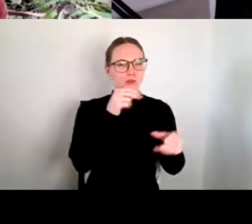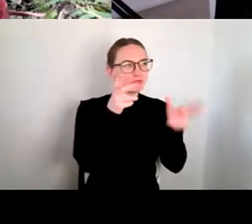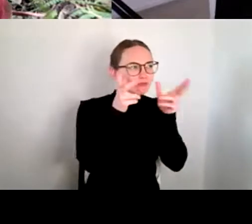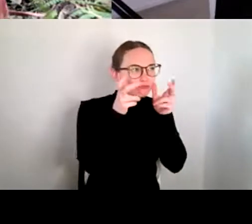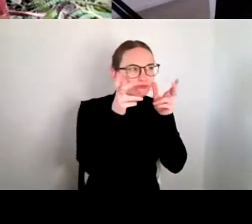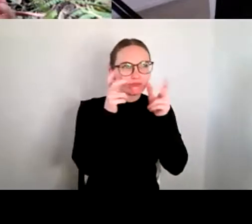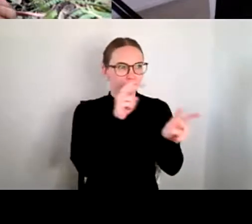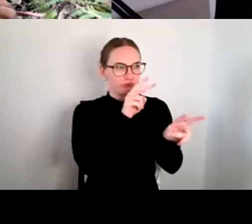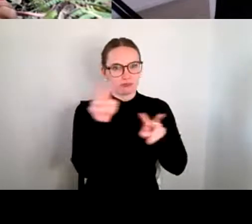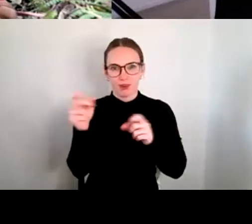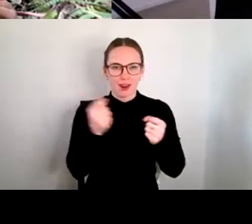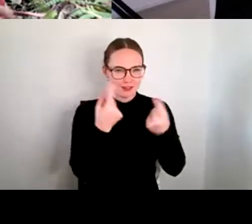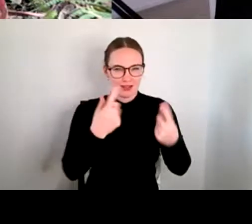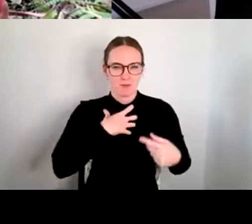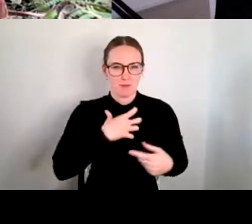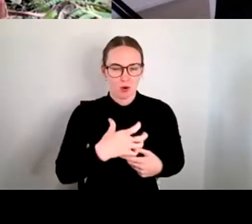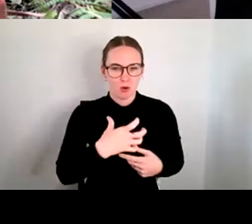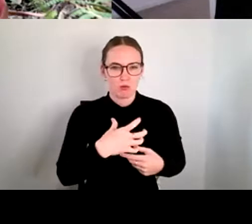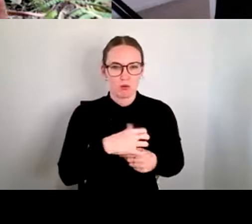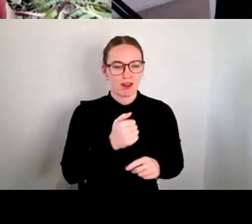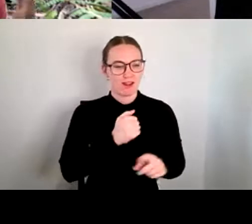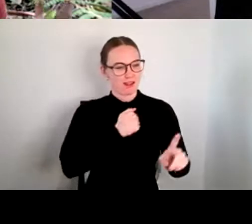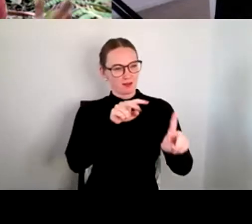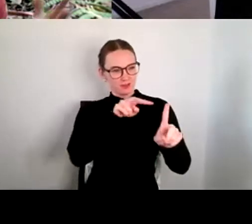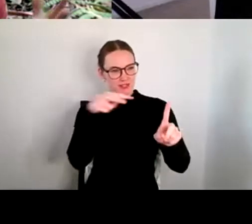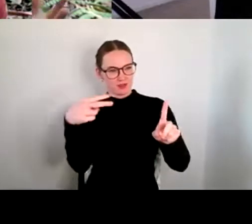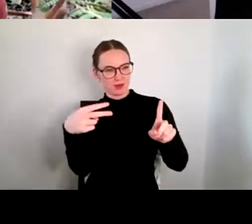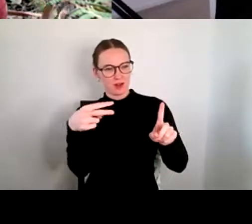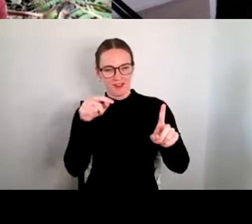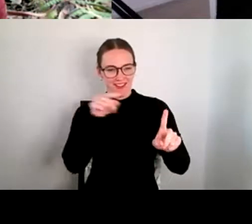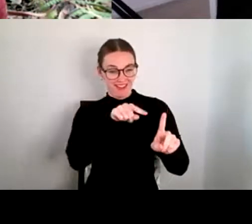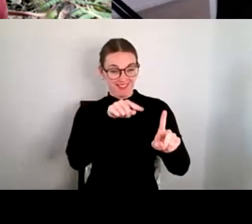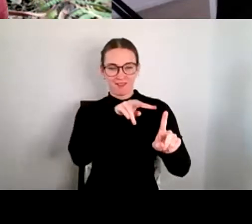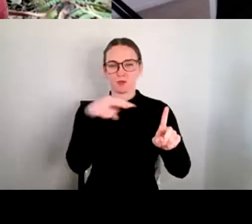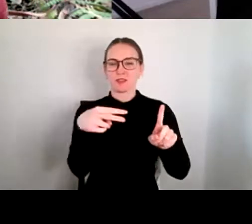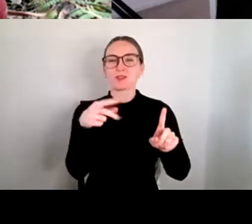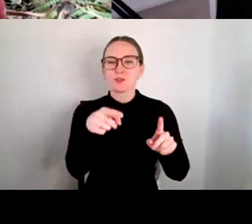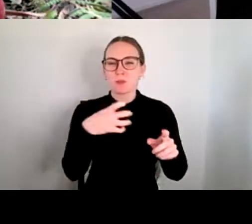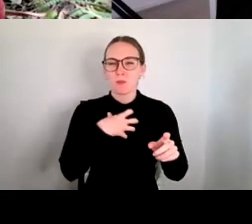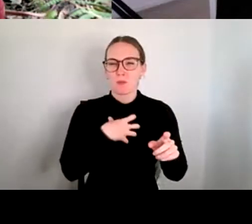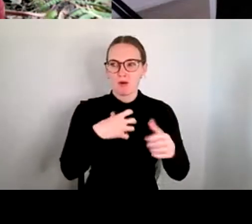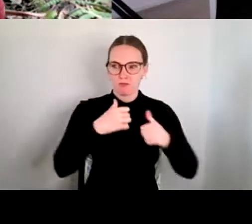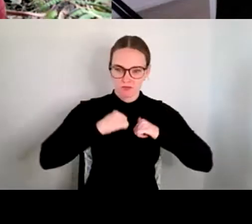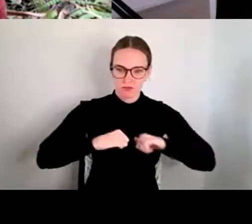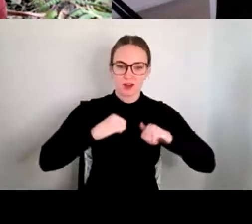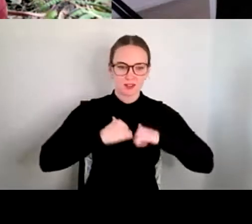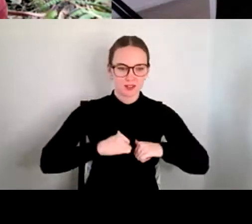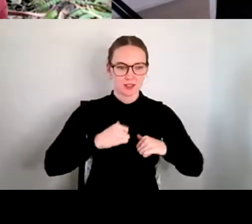perception really started to almost be a practice in itself. The idea of noticing more, the idea of